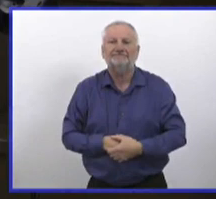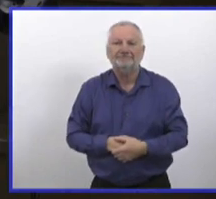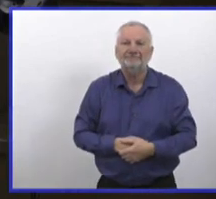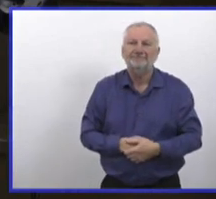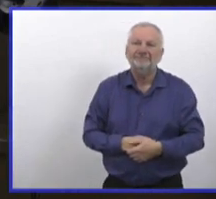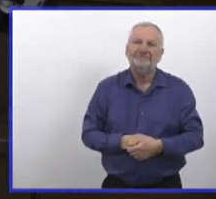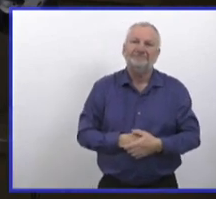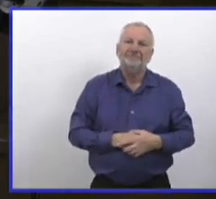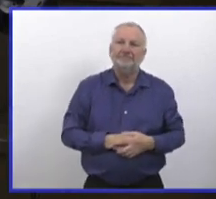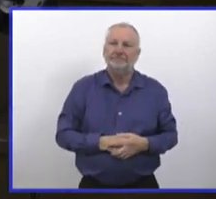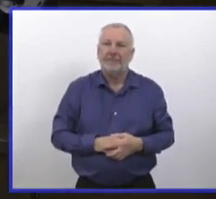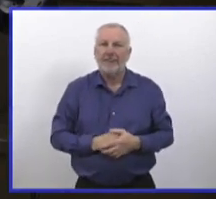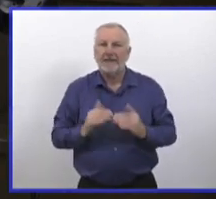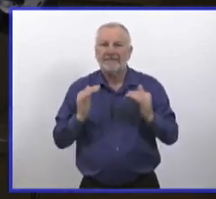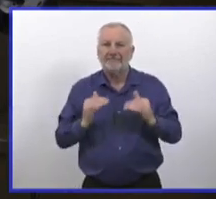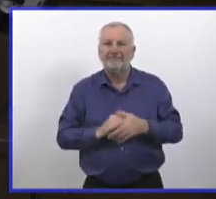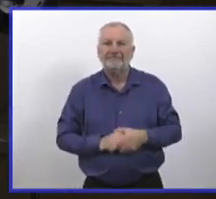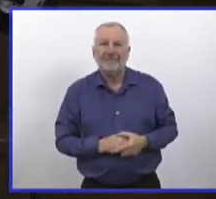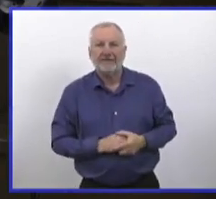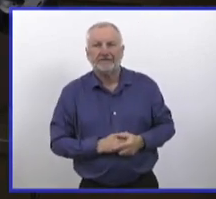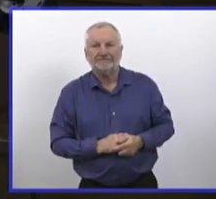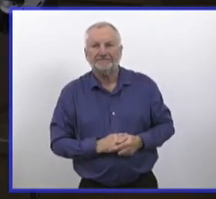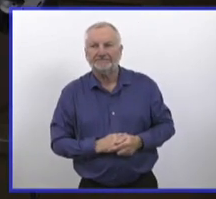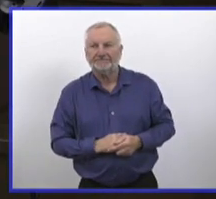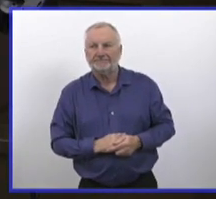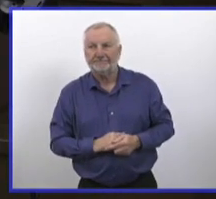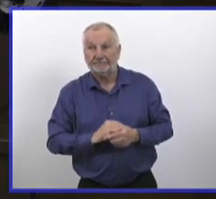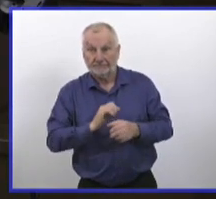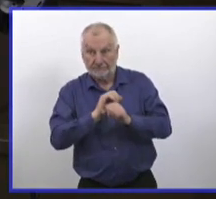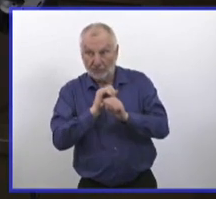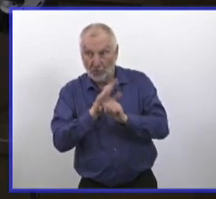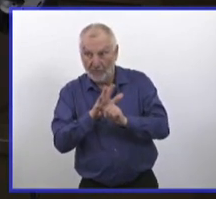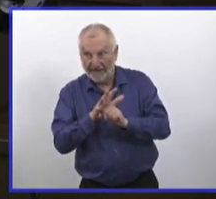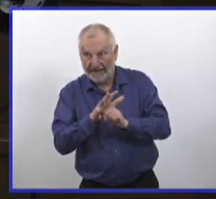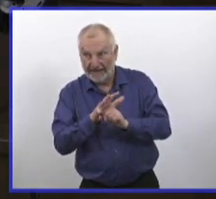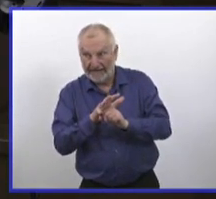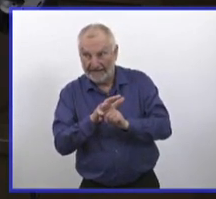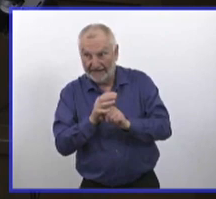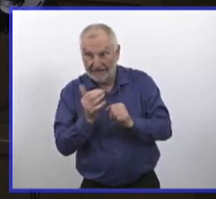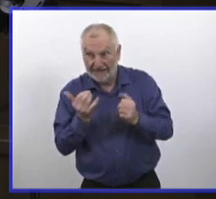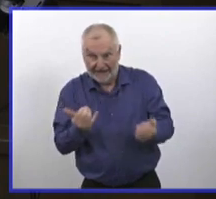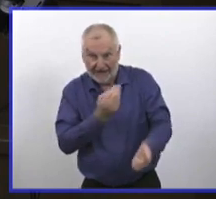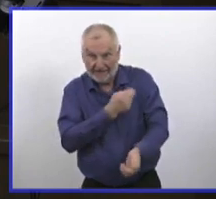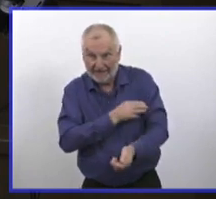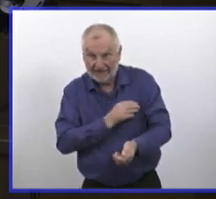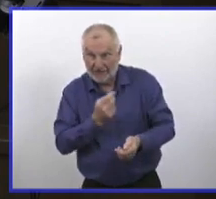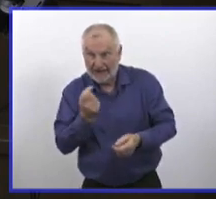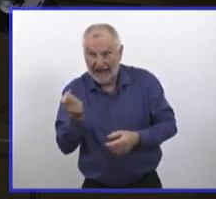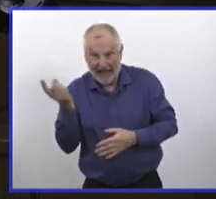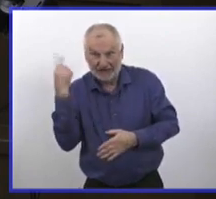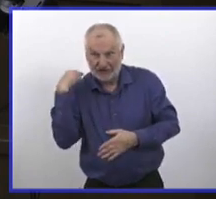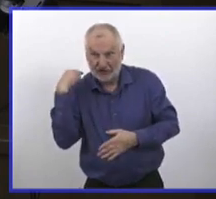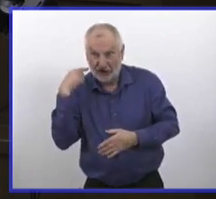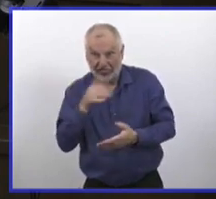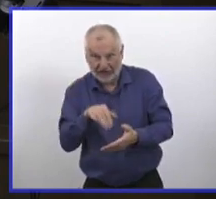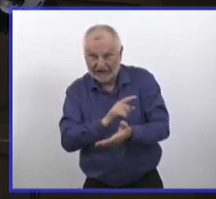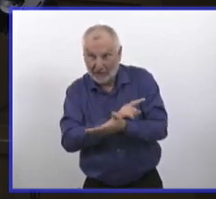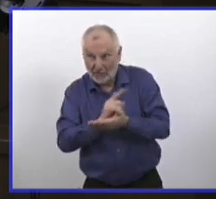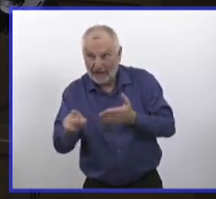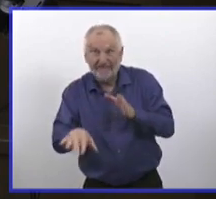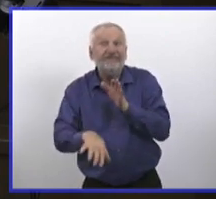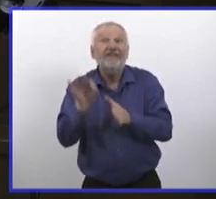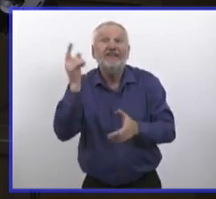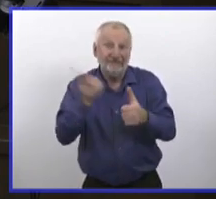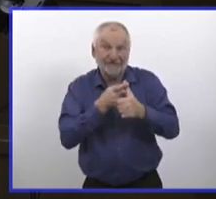And the first case of COVID was discovered in Manitoba a year ago this week. Dr. Reimer, how are you feeling about our vaccination rollout